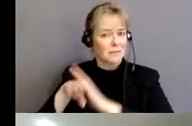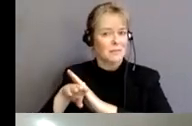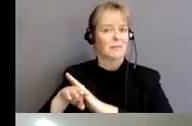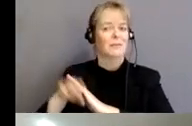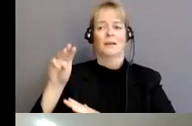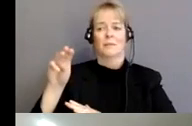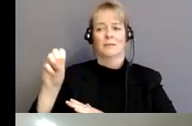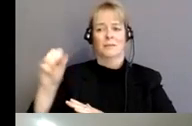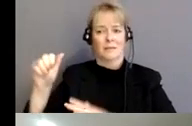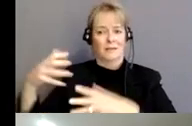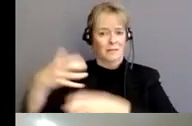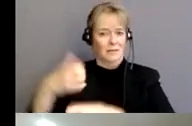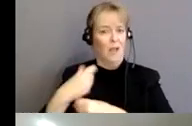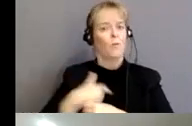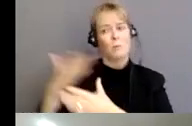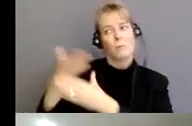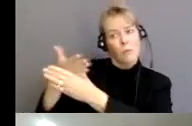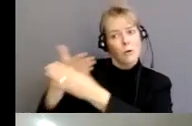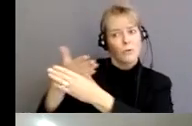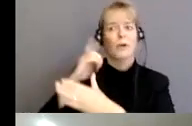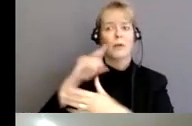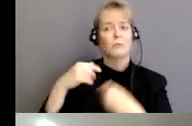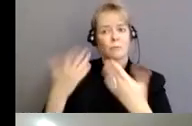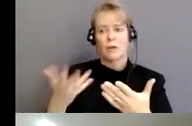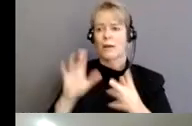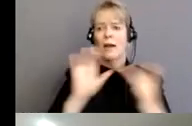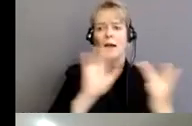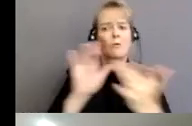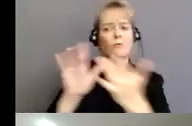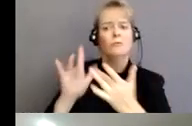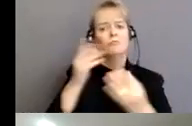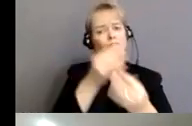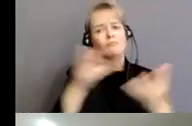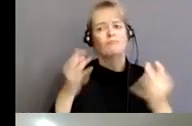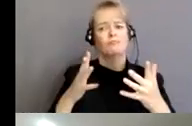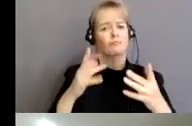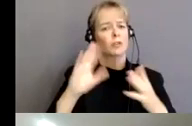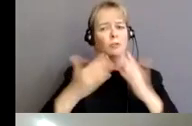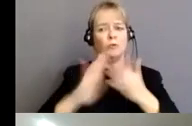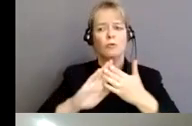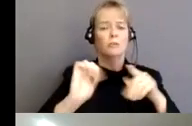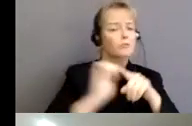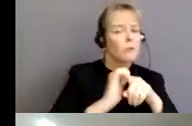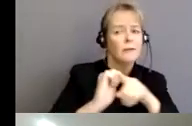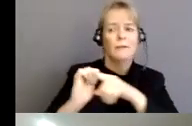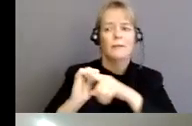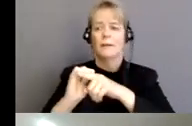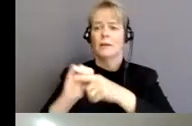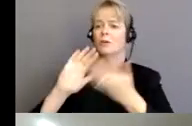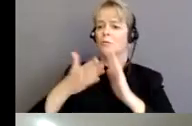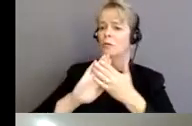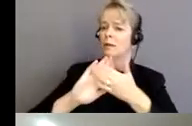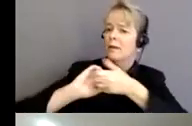and outreach to the community, both in training, and education and community collaboration. So really